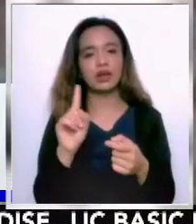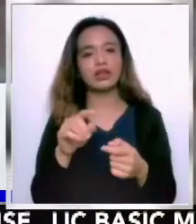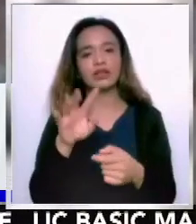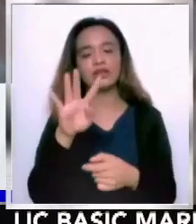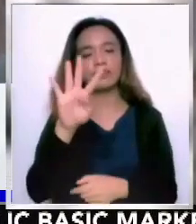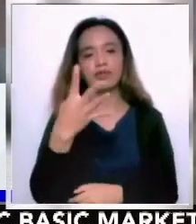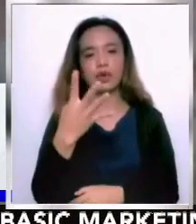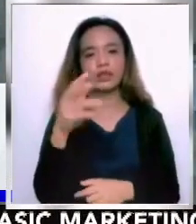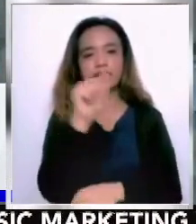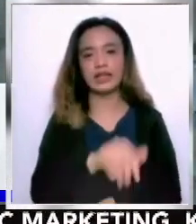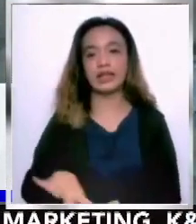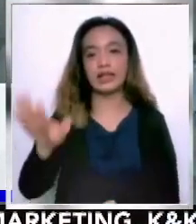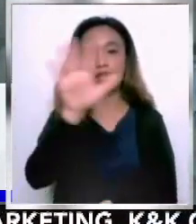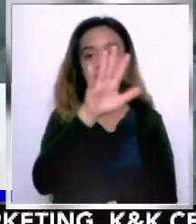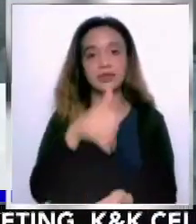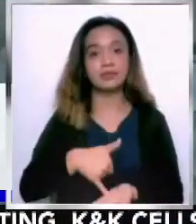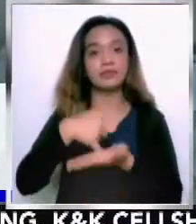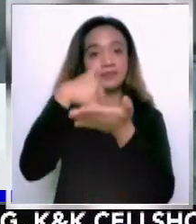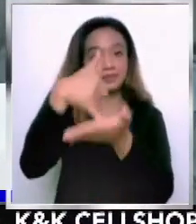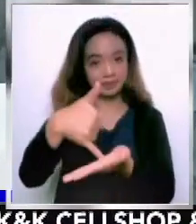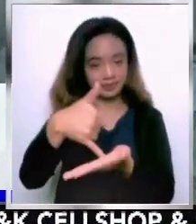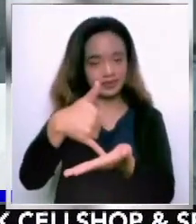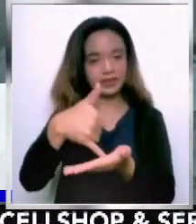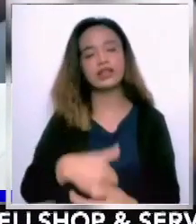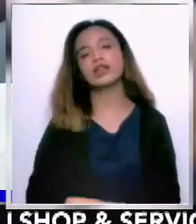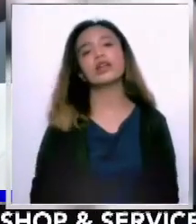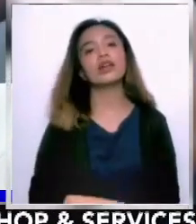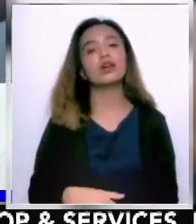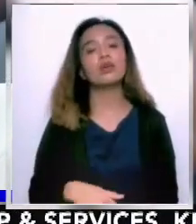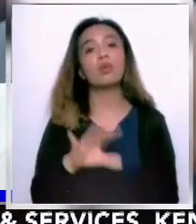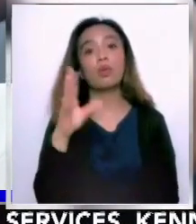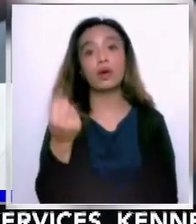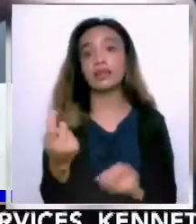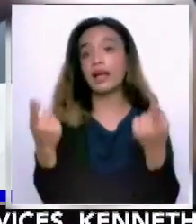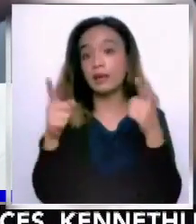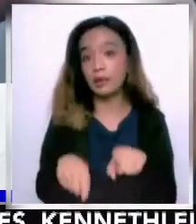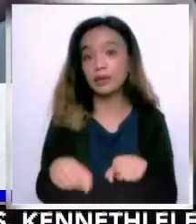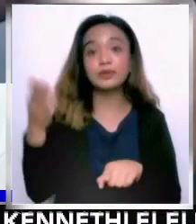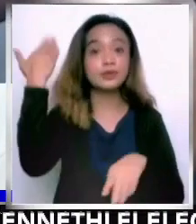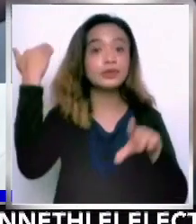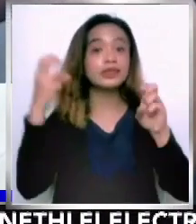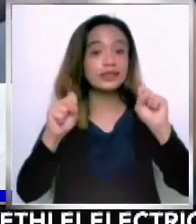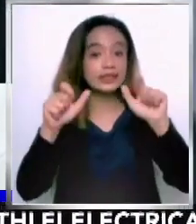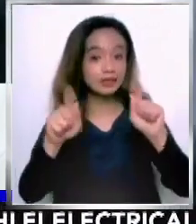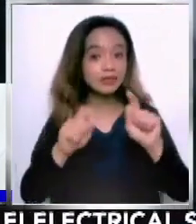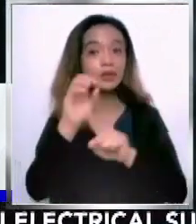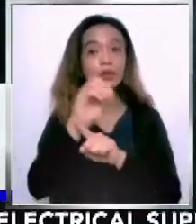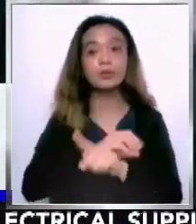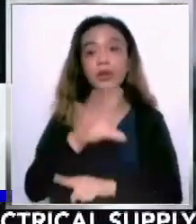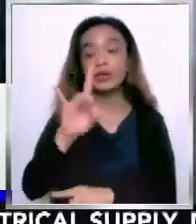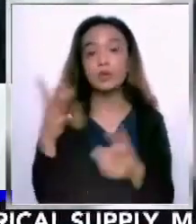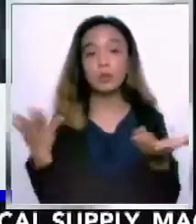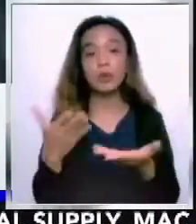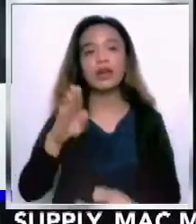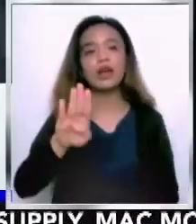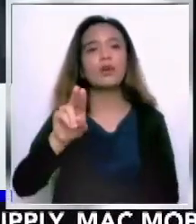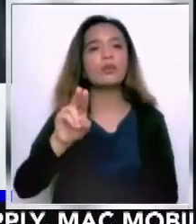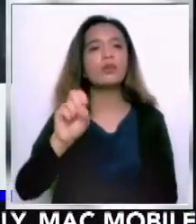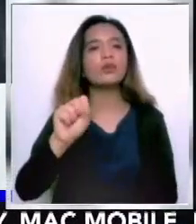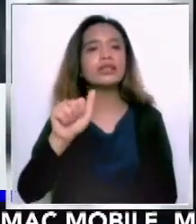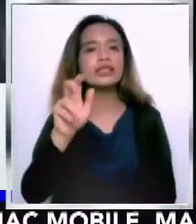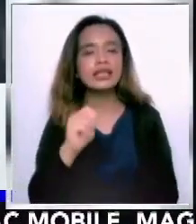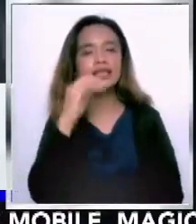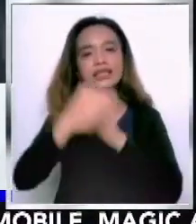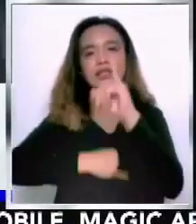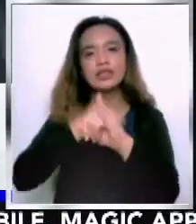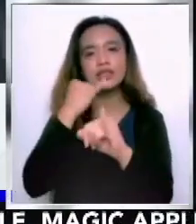Contents Awards o ACA. Ginanap ito nitong Sabado, October 8, sa Busan International Film Festival Theater